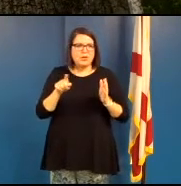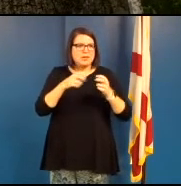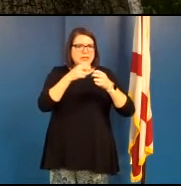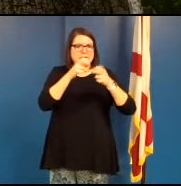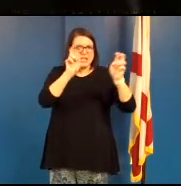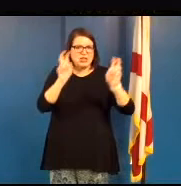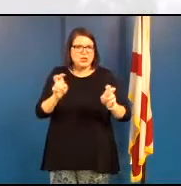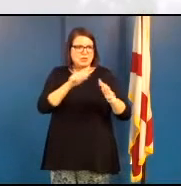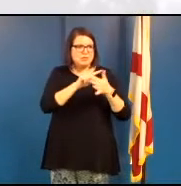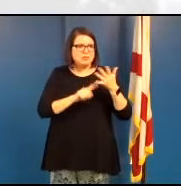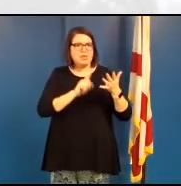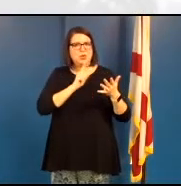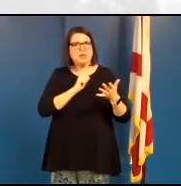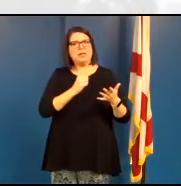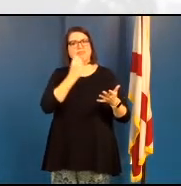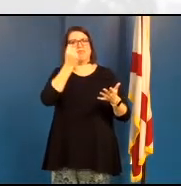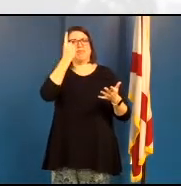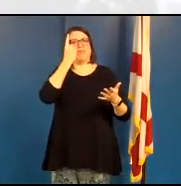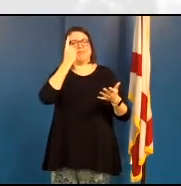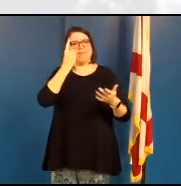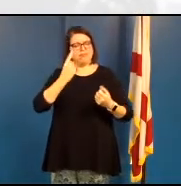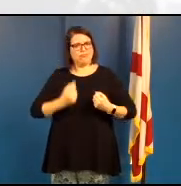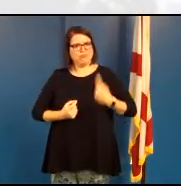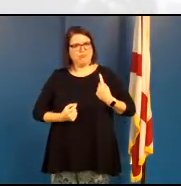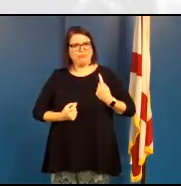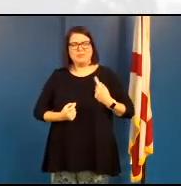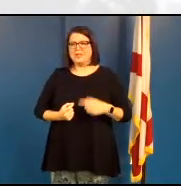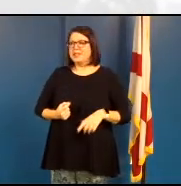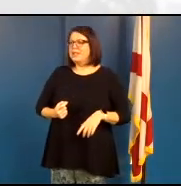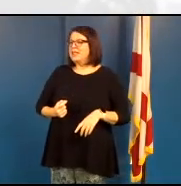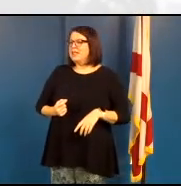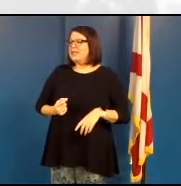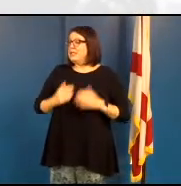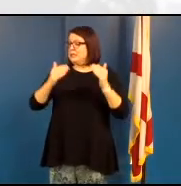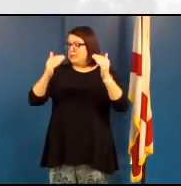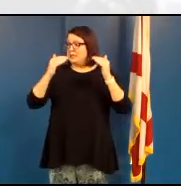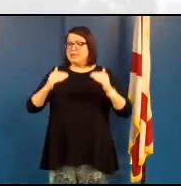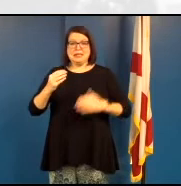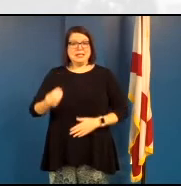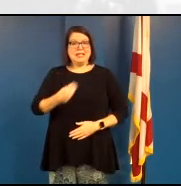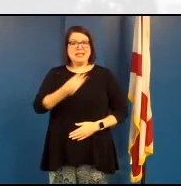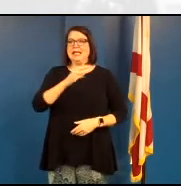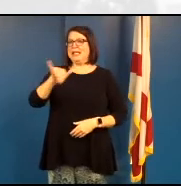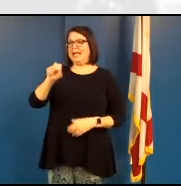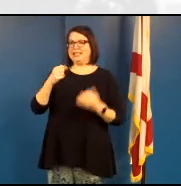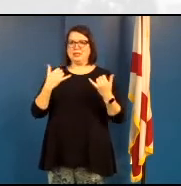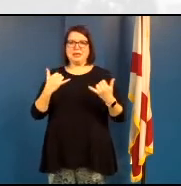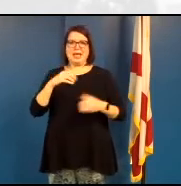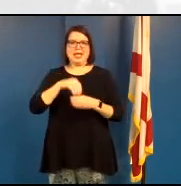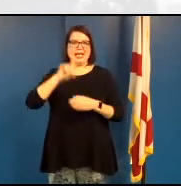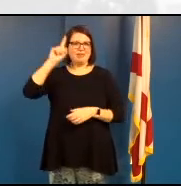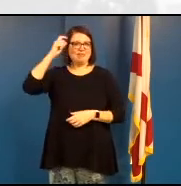gonna go to the next slide. We'll just go right on through it. Yes, today is organizational session here in Tallahassee. This is what